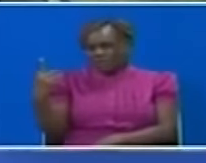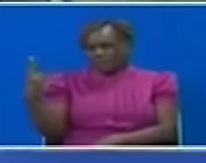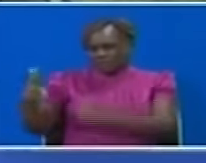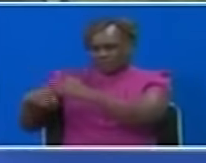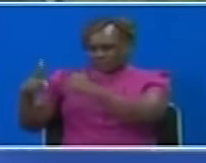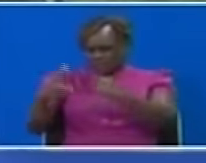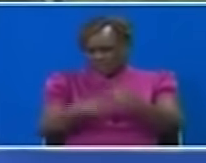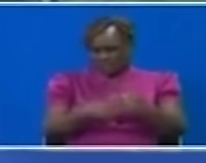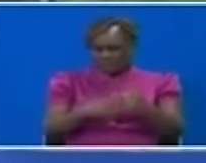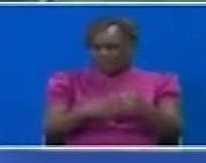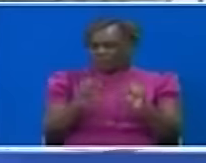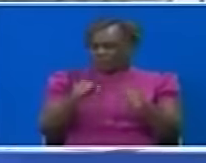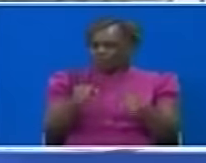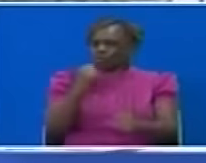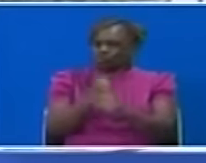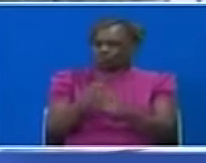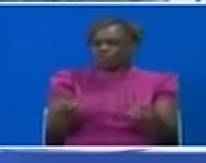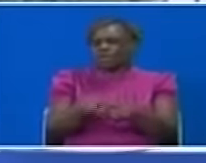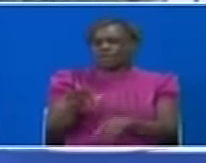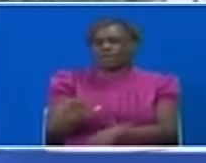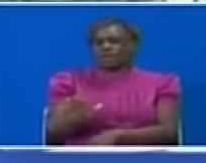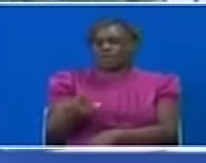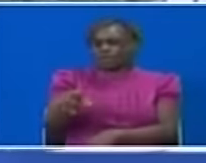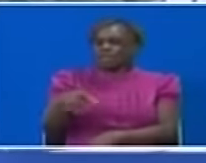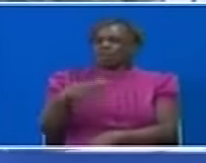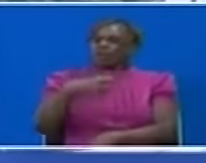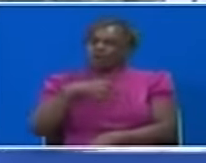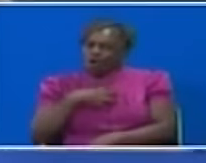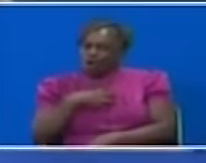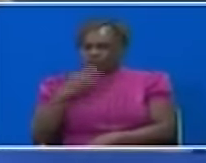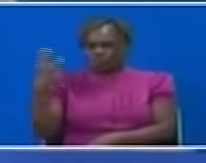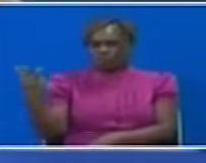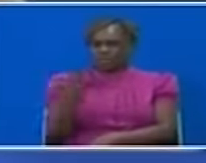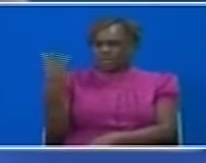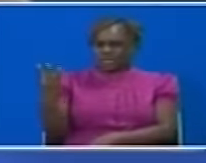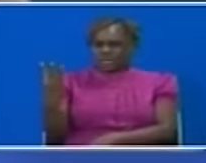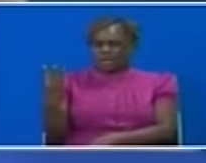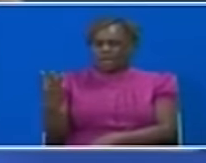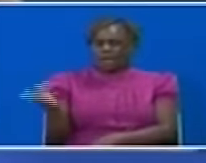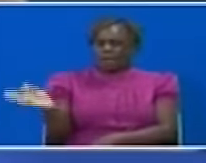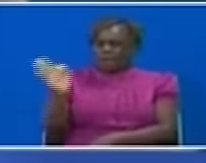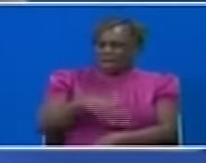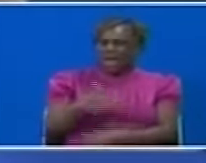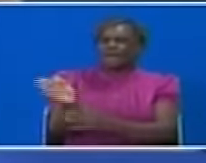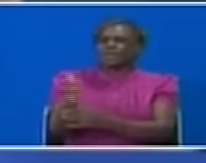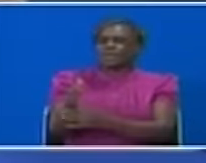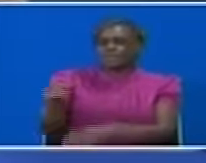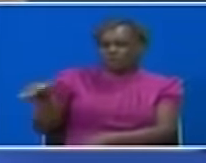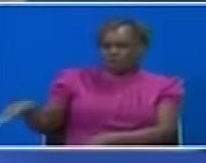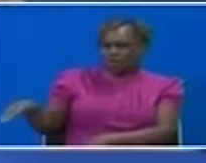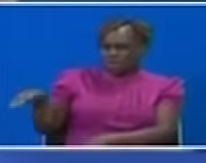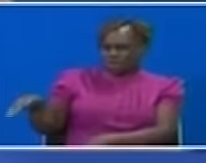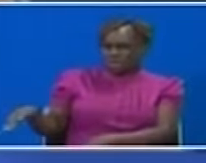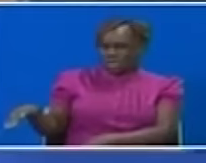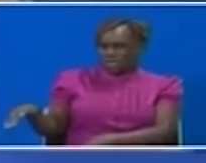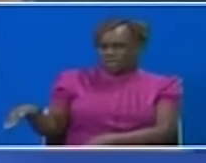101777, would go to that extent. Masla had gone off duty Wednesday night, and his arrival in the wake of Thursday morning initially would not